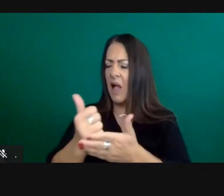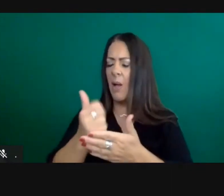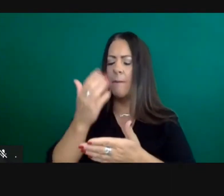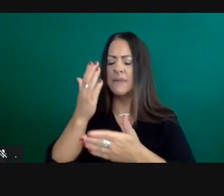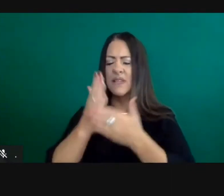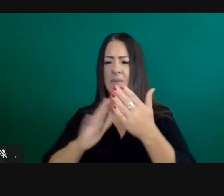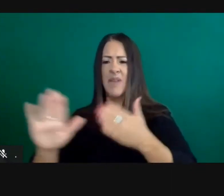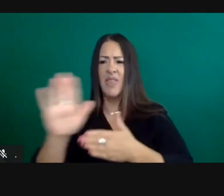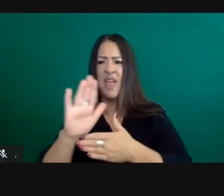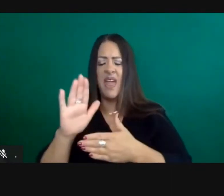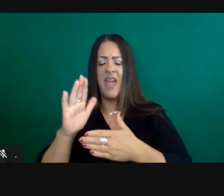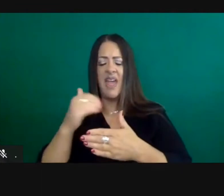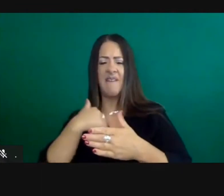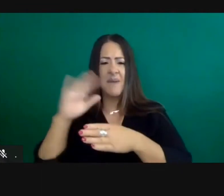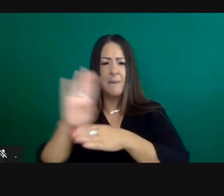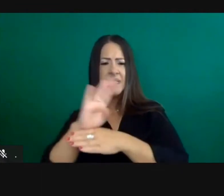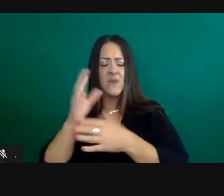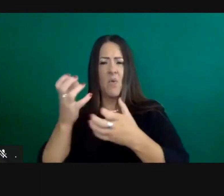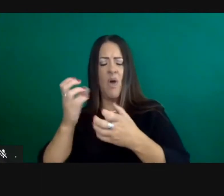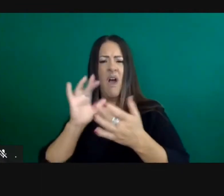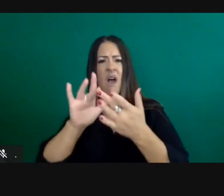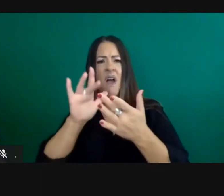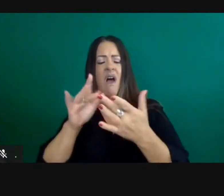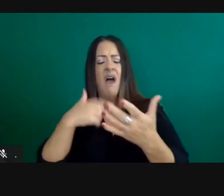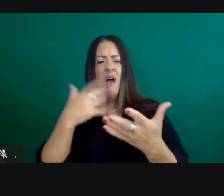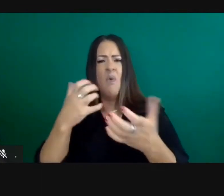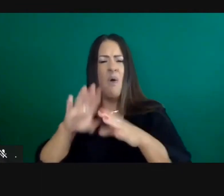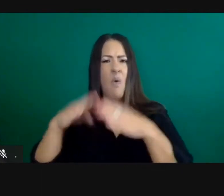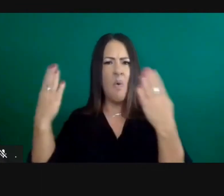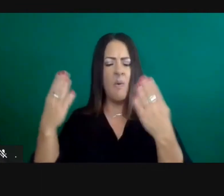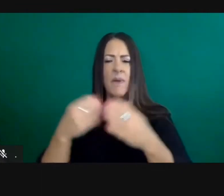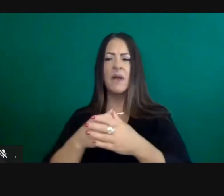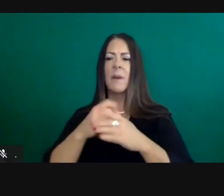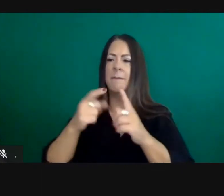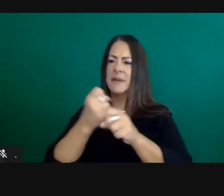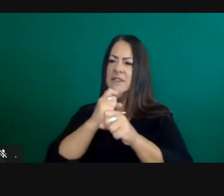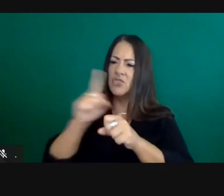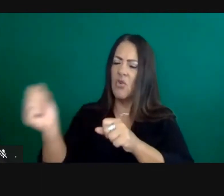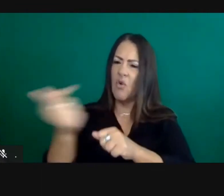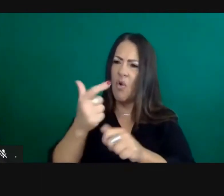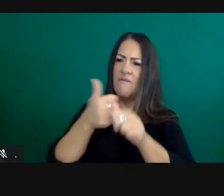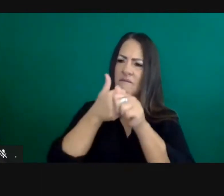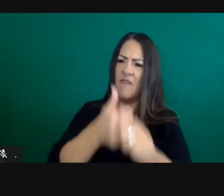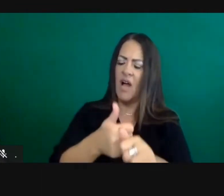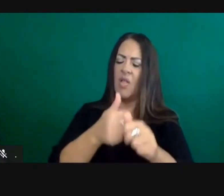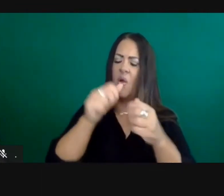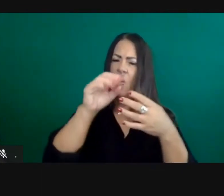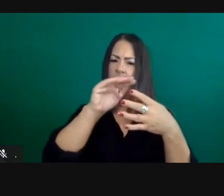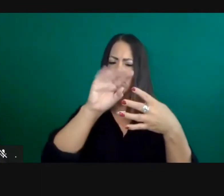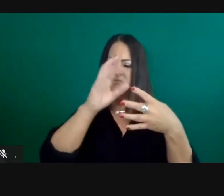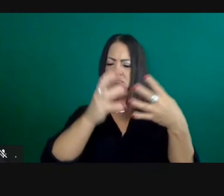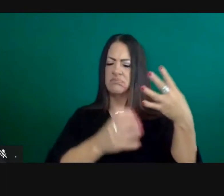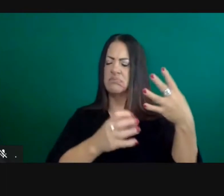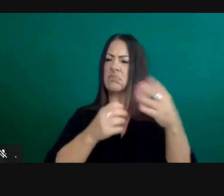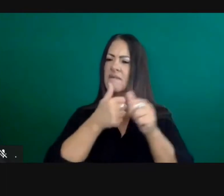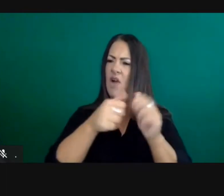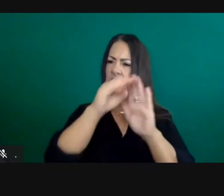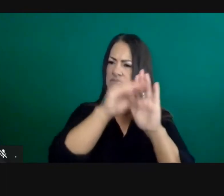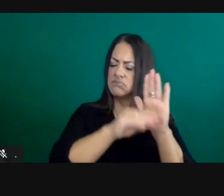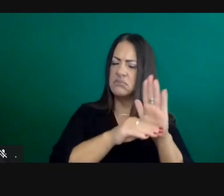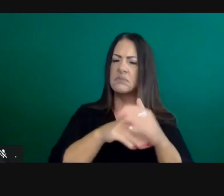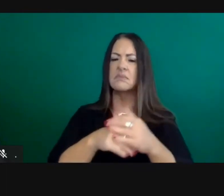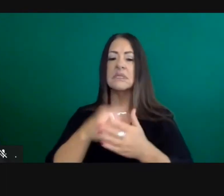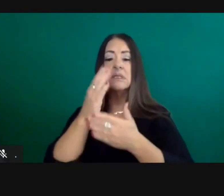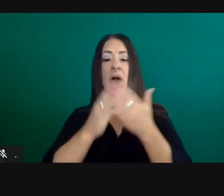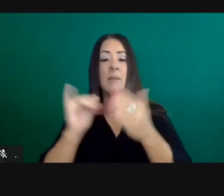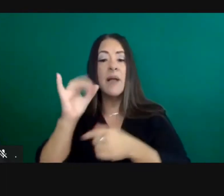to reopen can follow our blueprint and our entire framework and move forward. In the case of some of the counties,